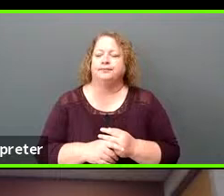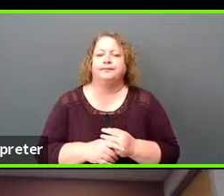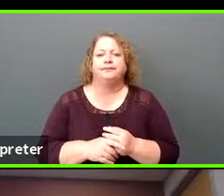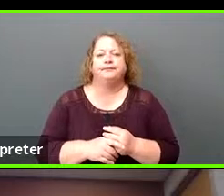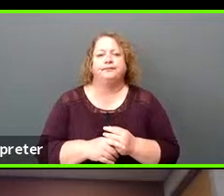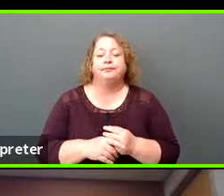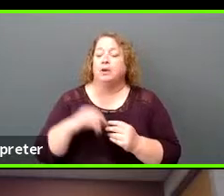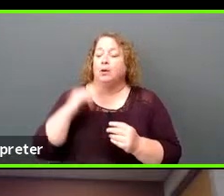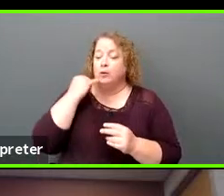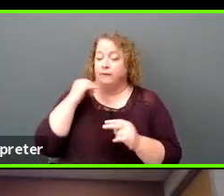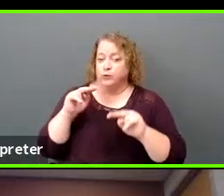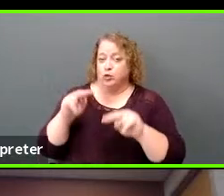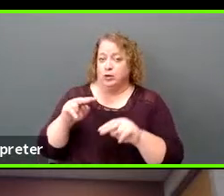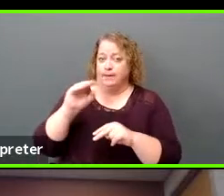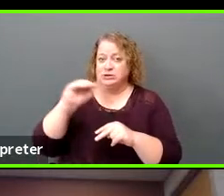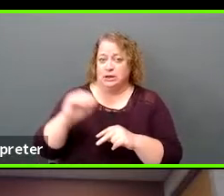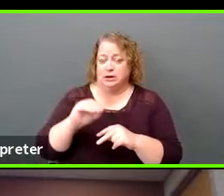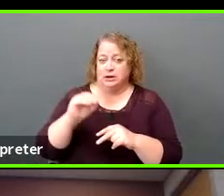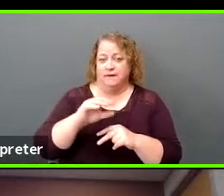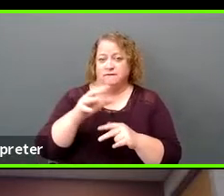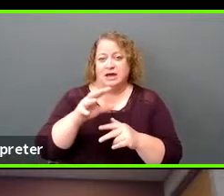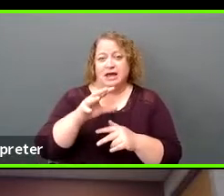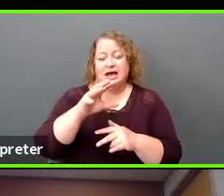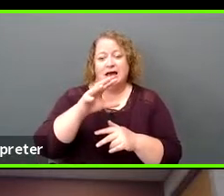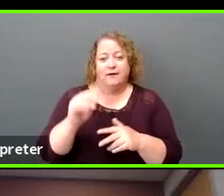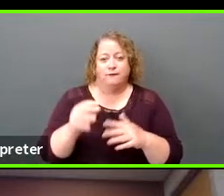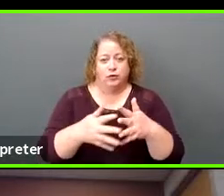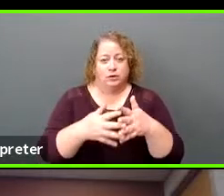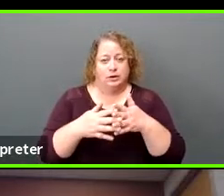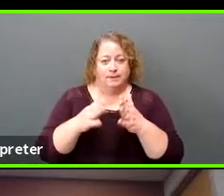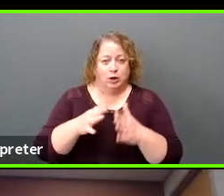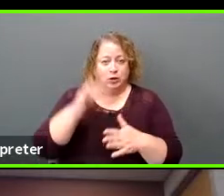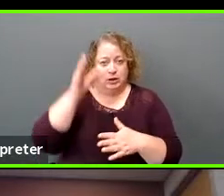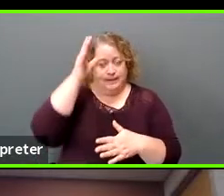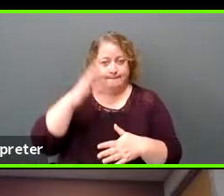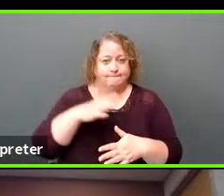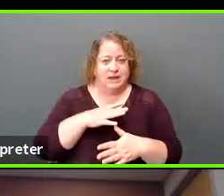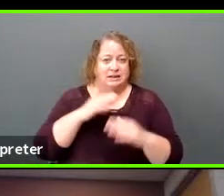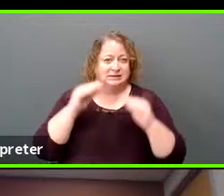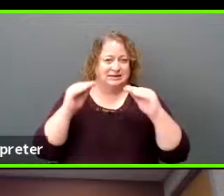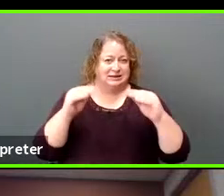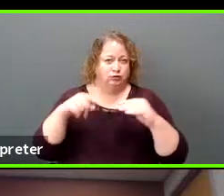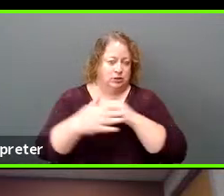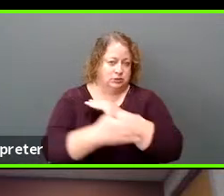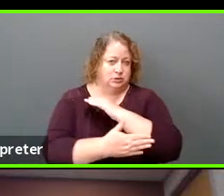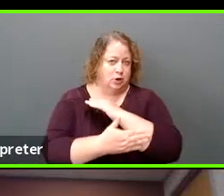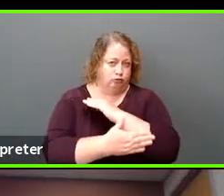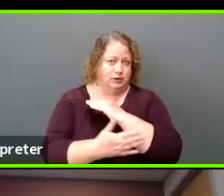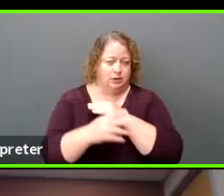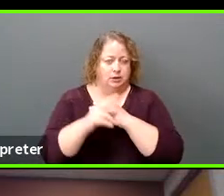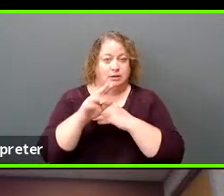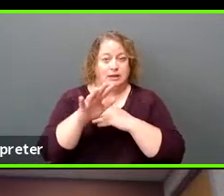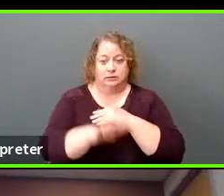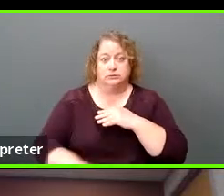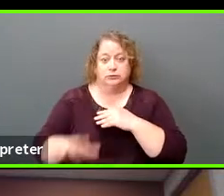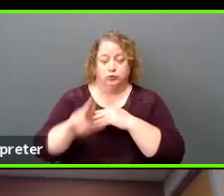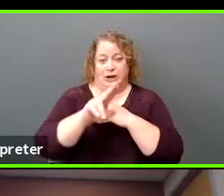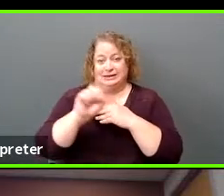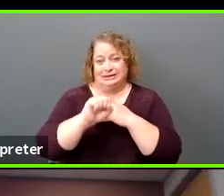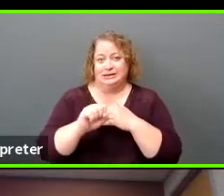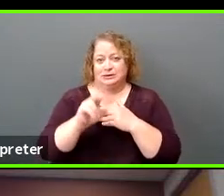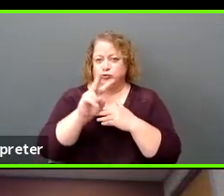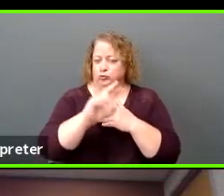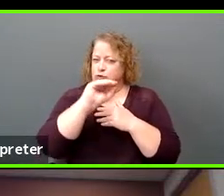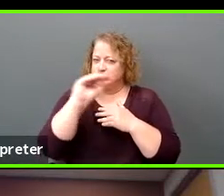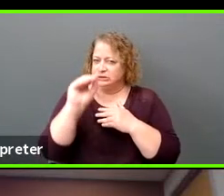percentage if you look at the percentage of African-American males that are teaching right now across the country, it is 2%. And so that's across the country. And